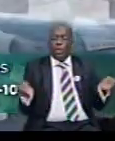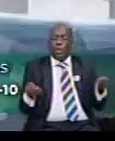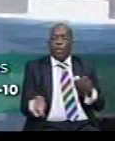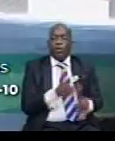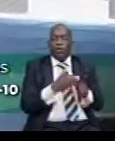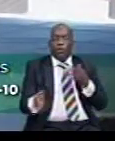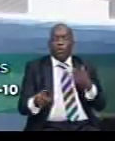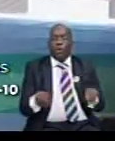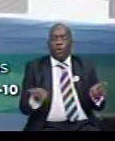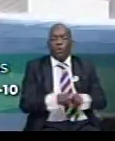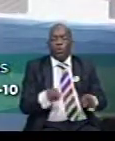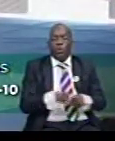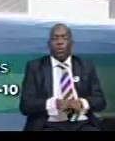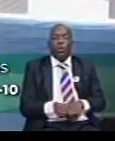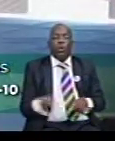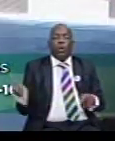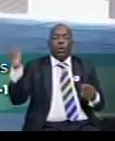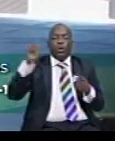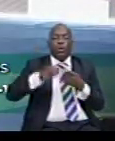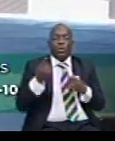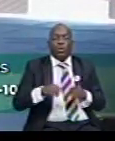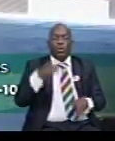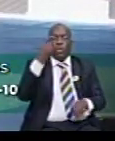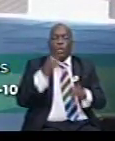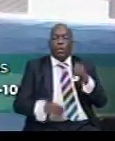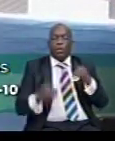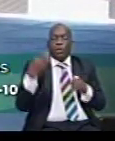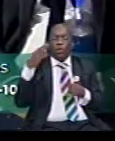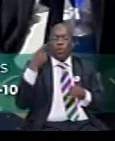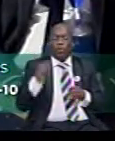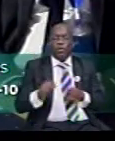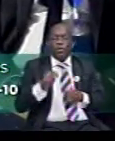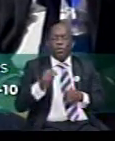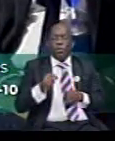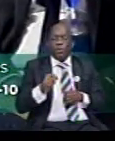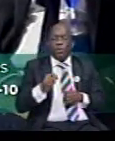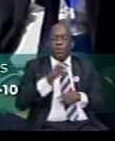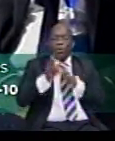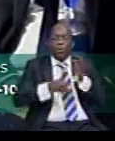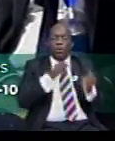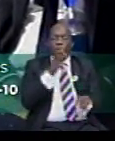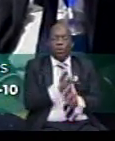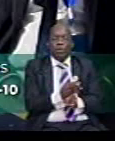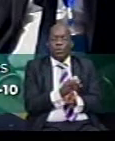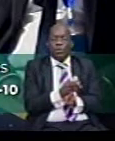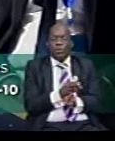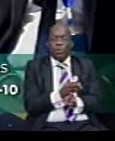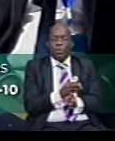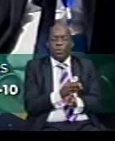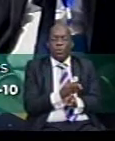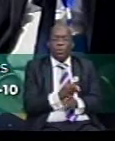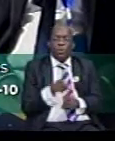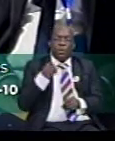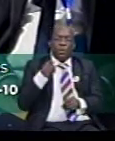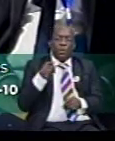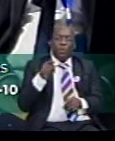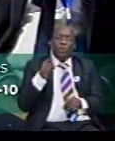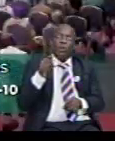Even unto the end of the world. Is he with us